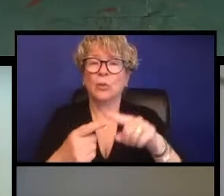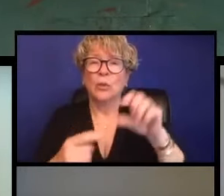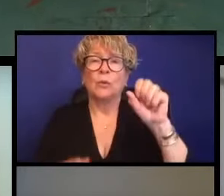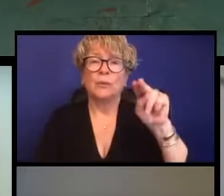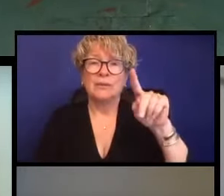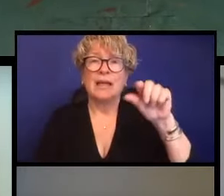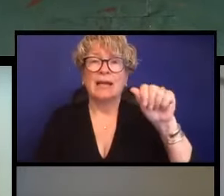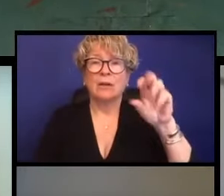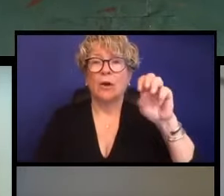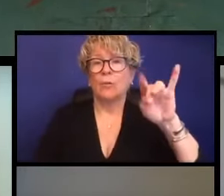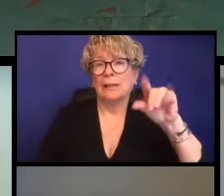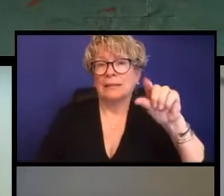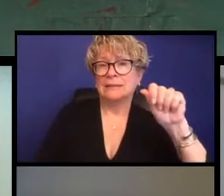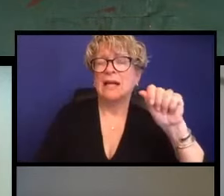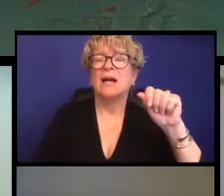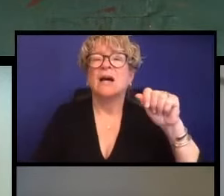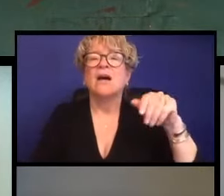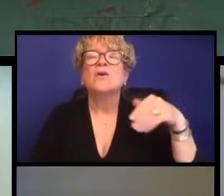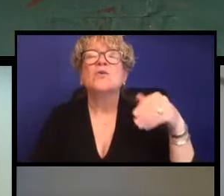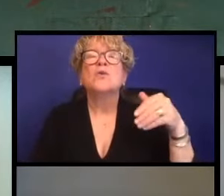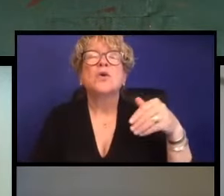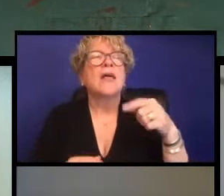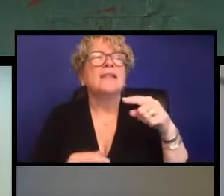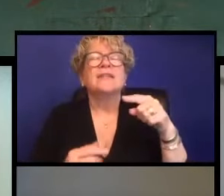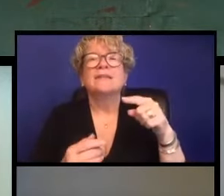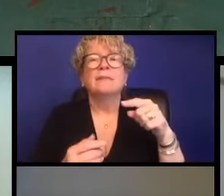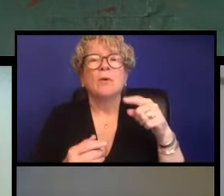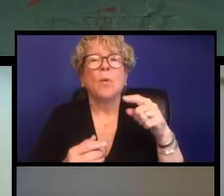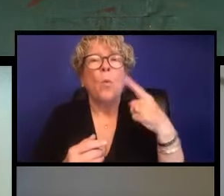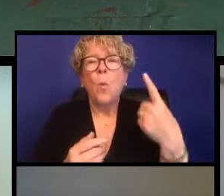that could only be written by the author that wrote it,